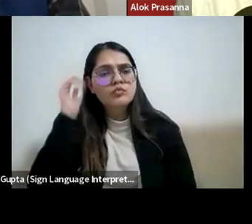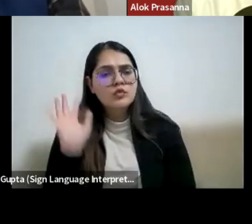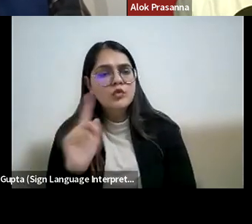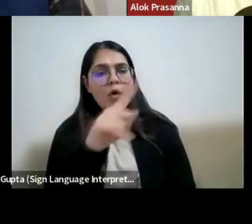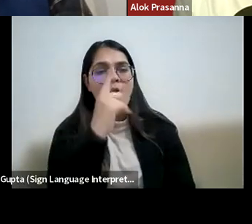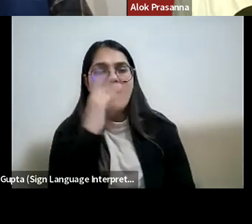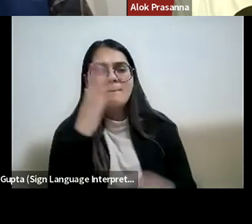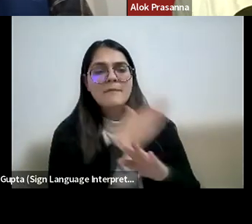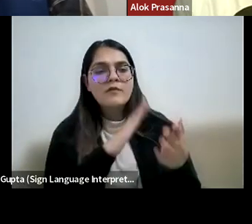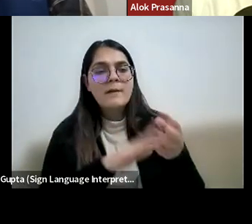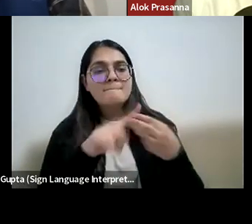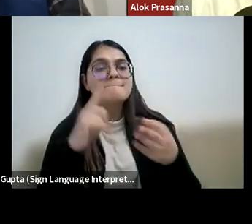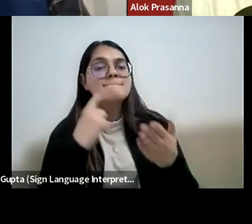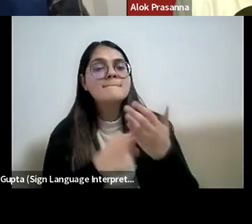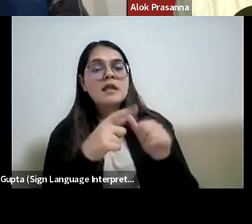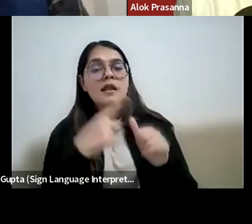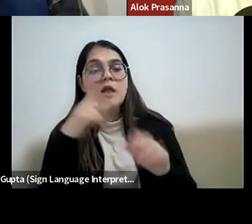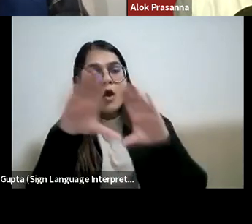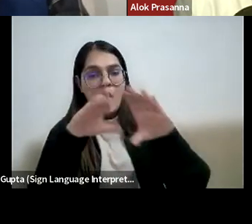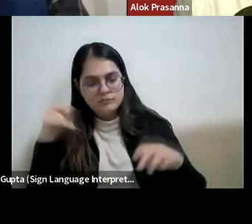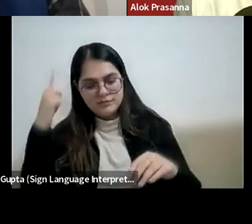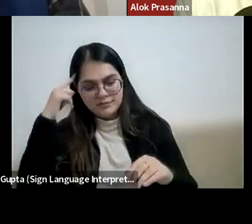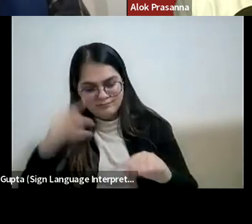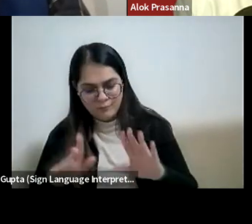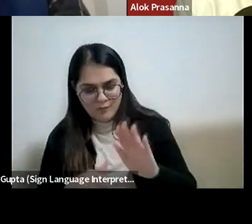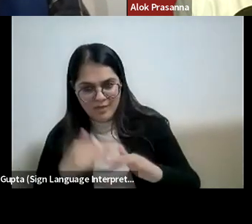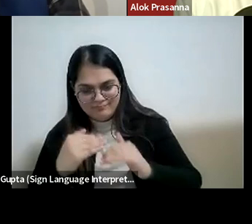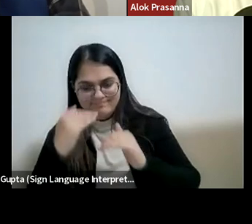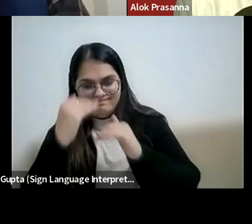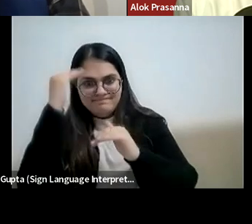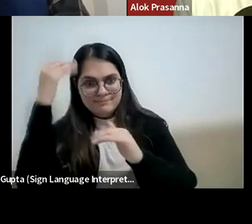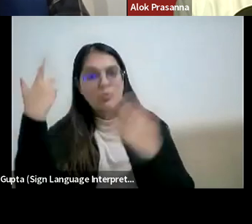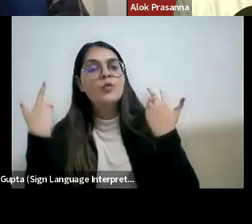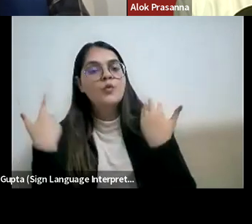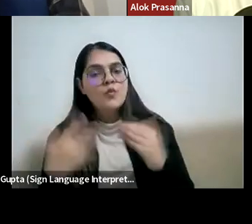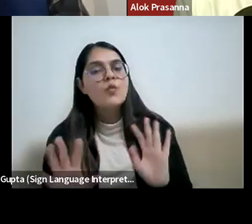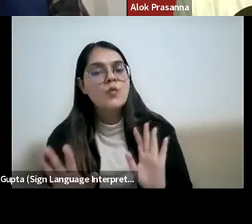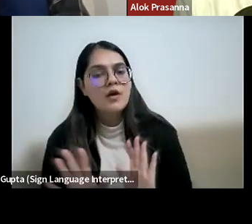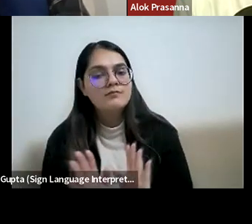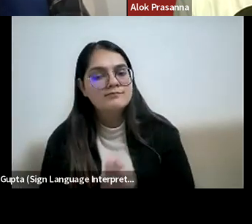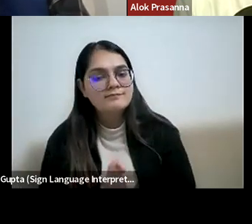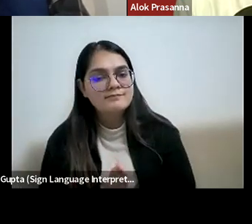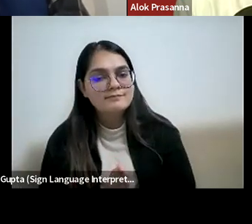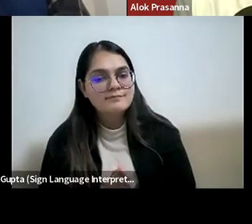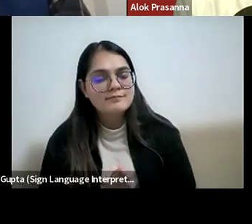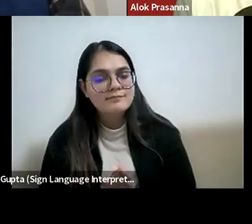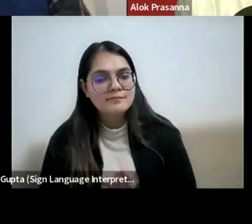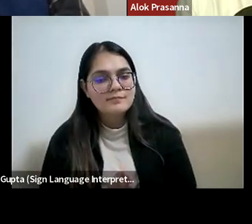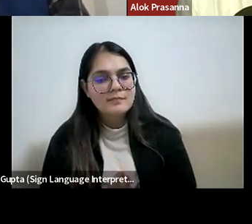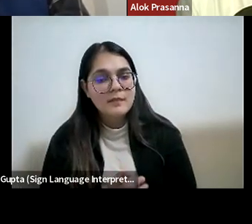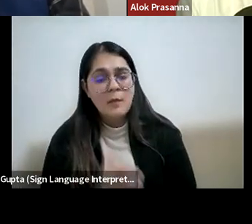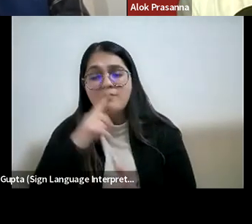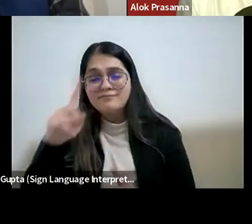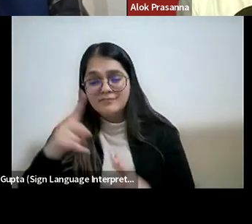said, that the Constitution has evolved, has the Constituent Assembly, as we are aware of, was most